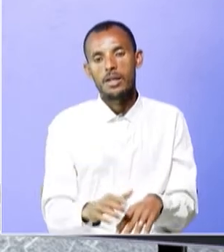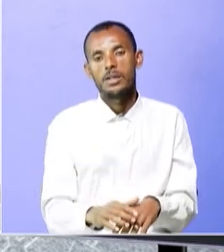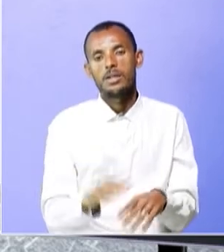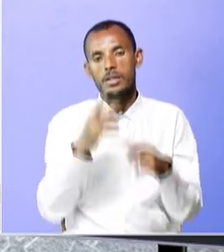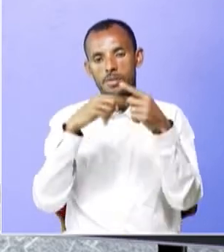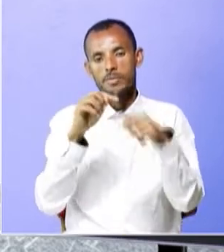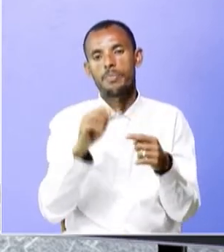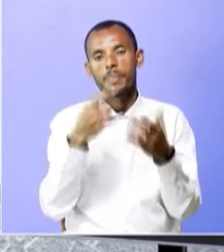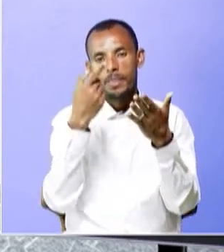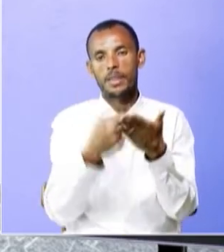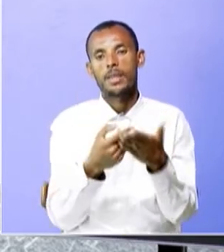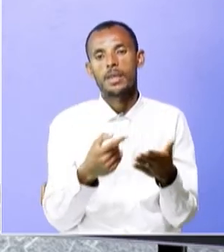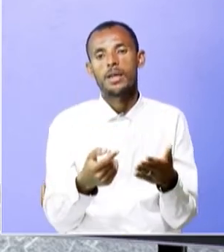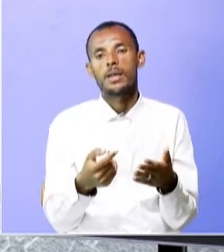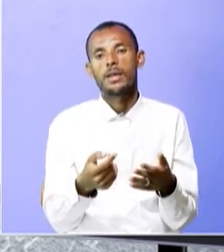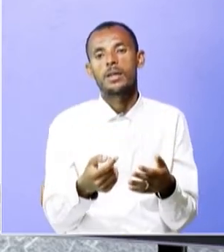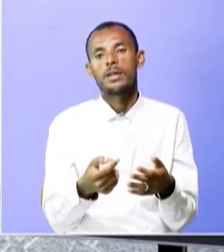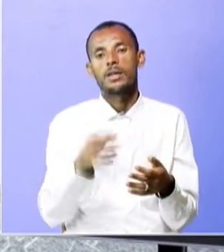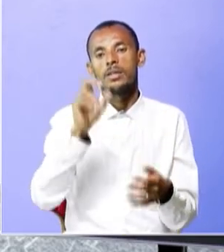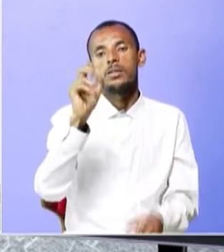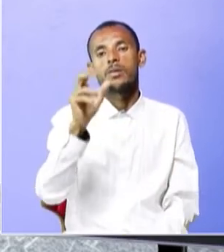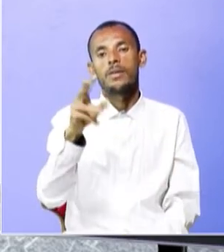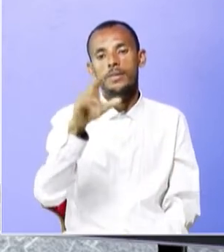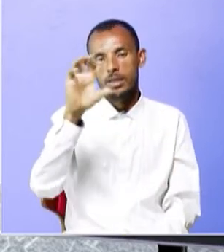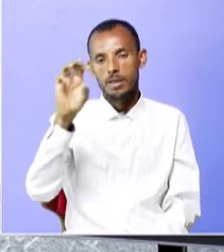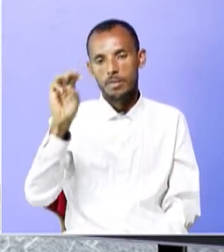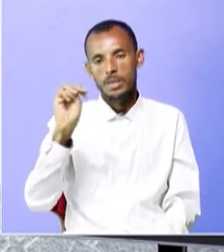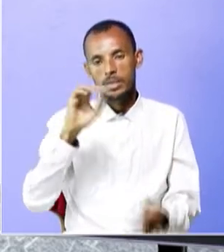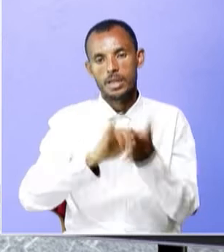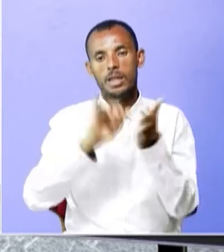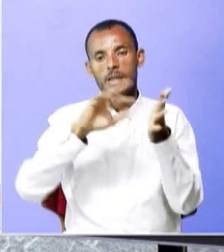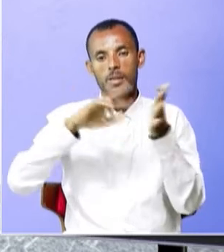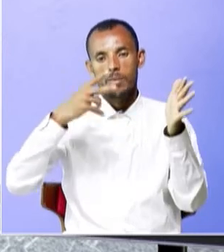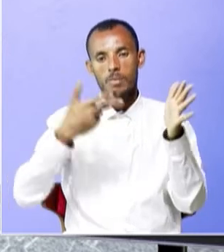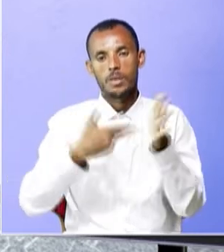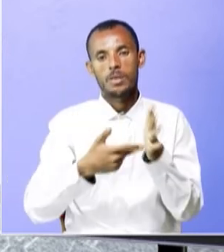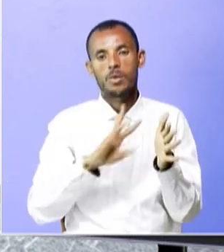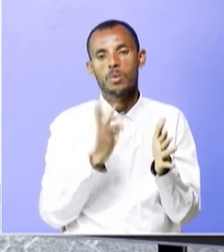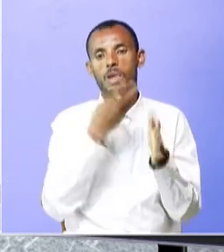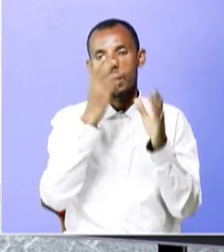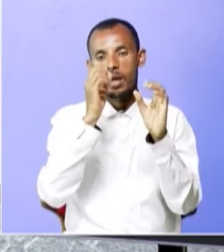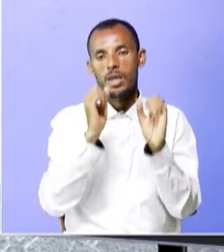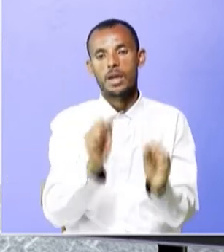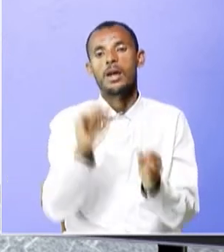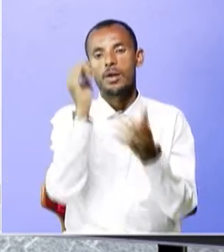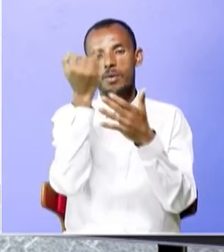on, here this is 12. That means we can